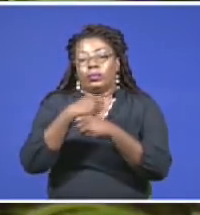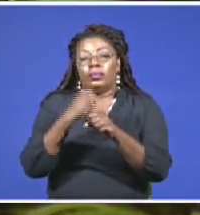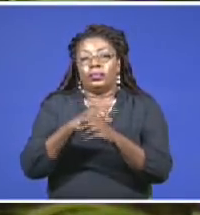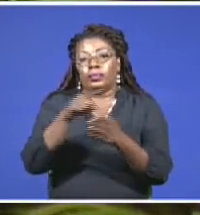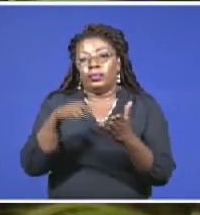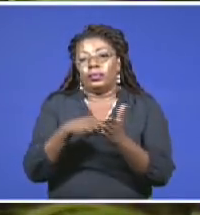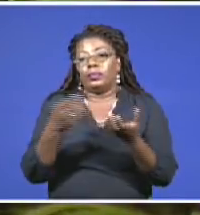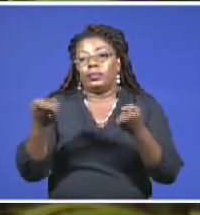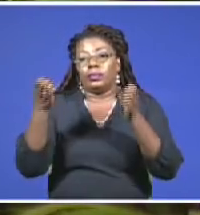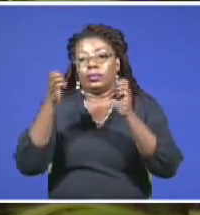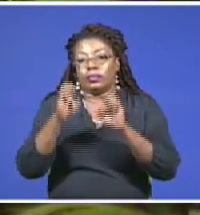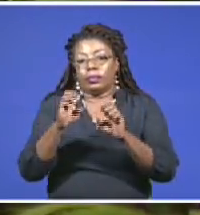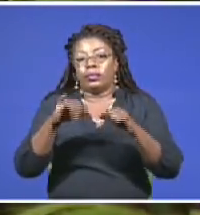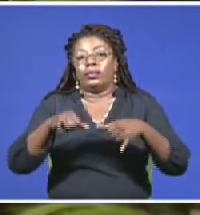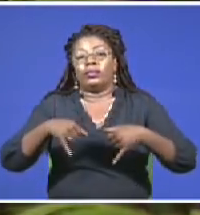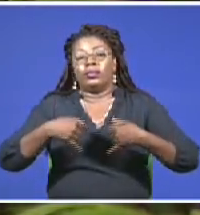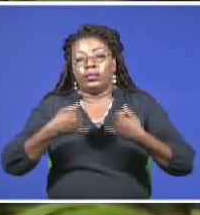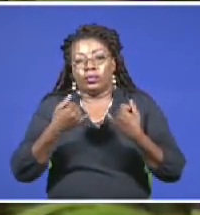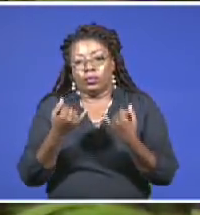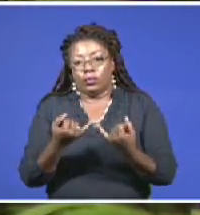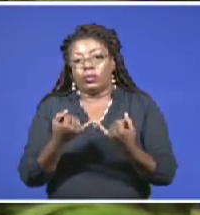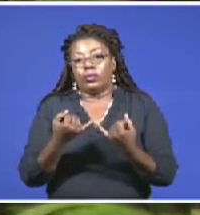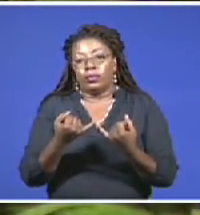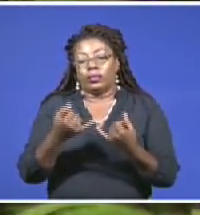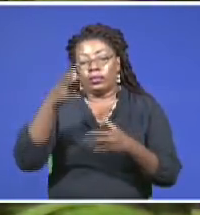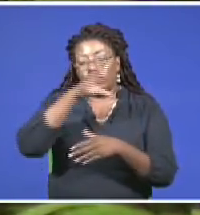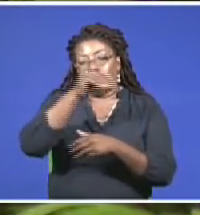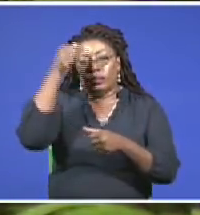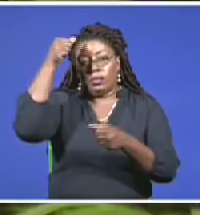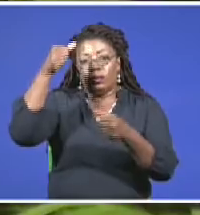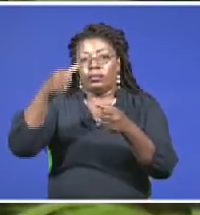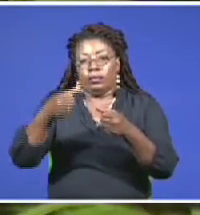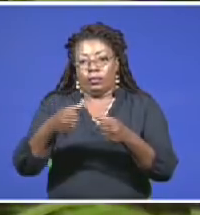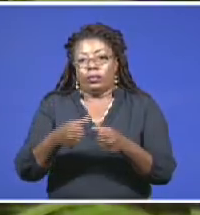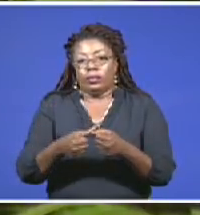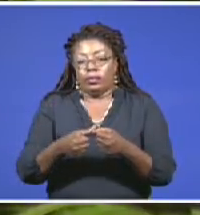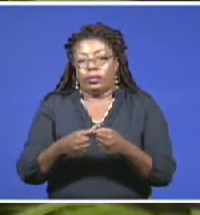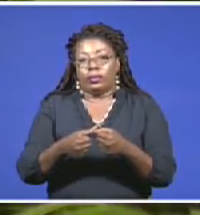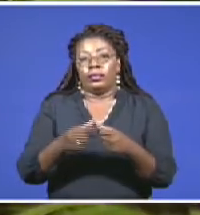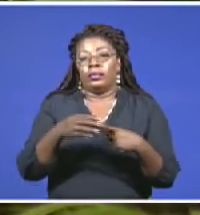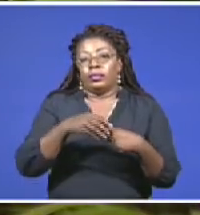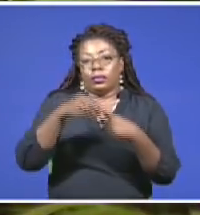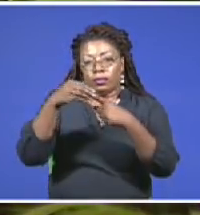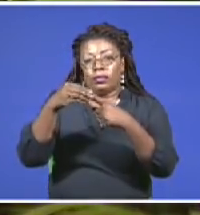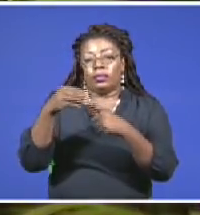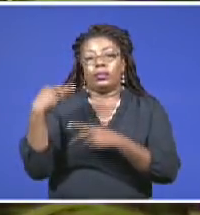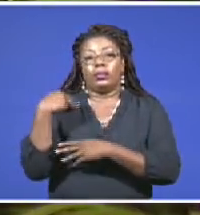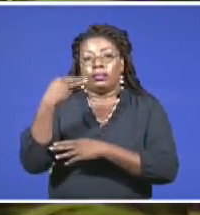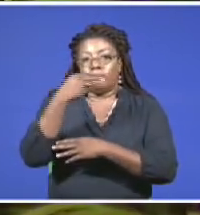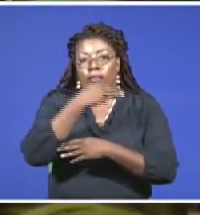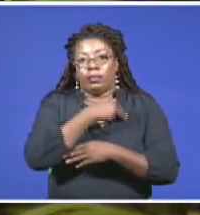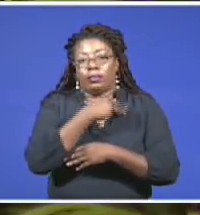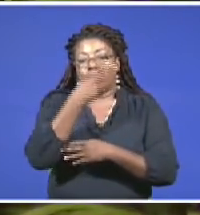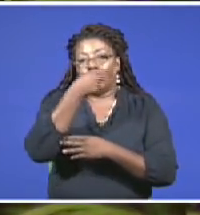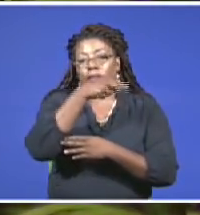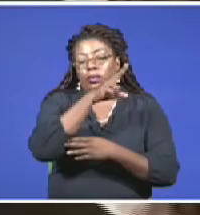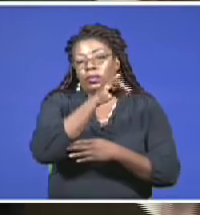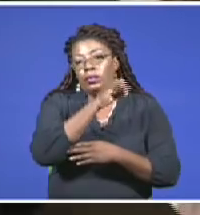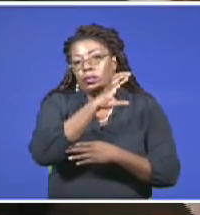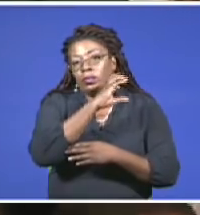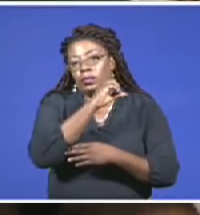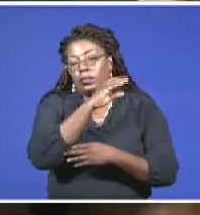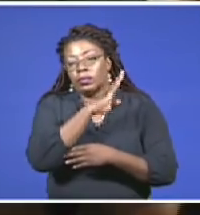this event an enjoyable and memorable one, especially the members of the Hugh